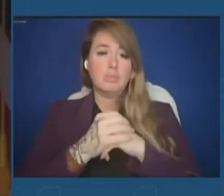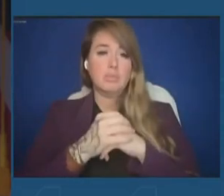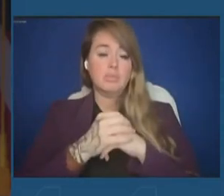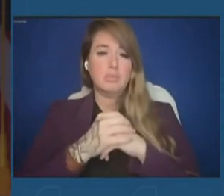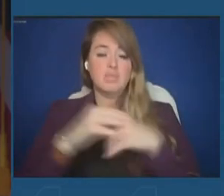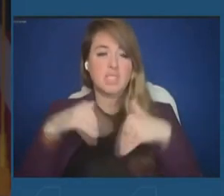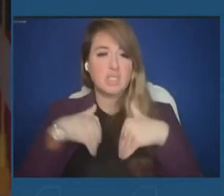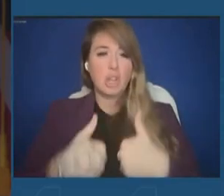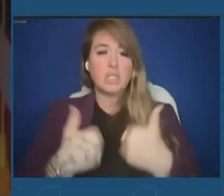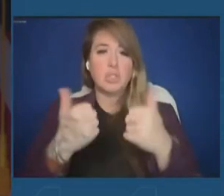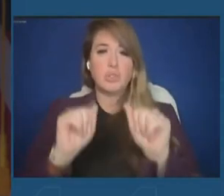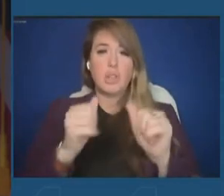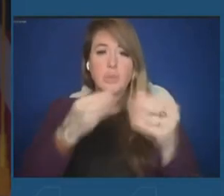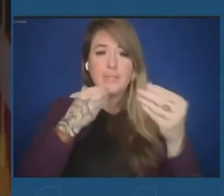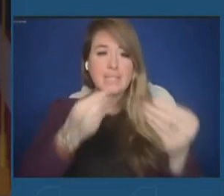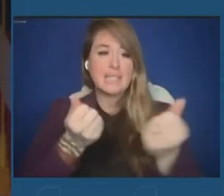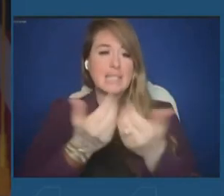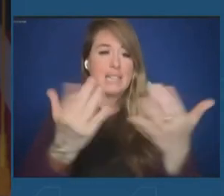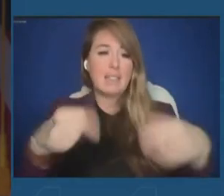trying to feed people anything they could.